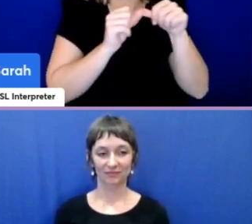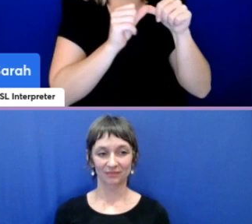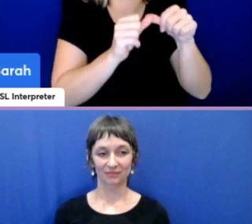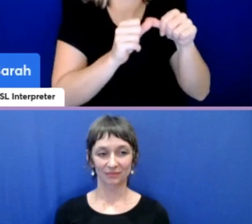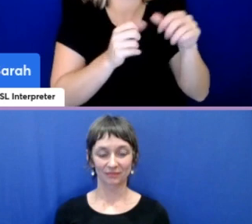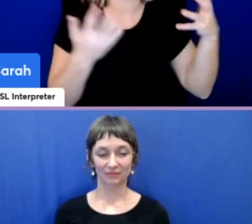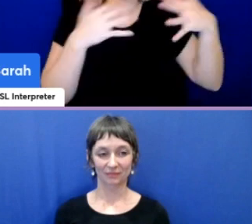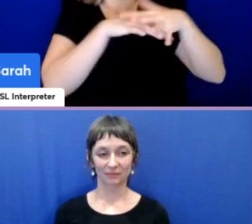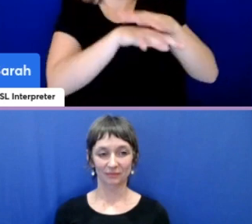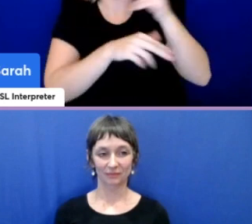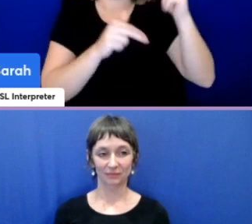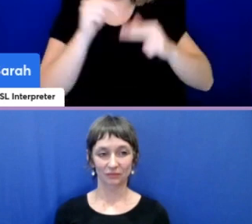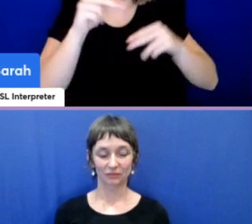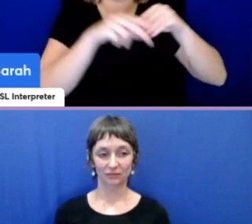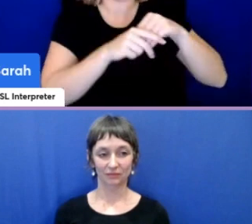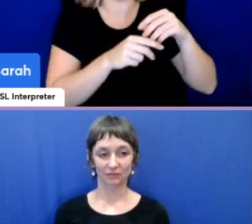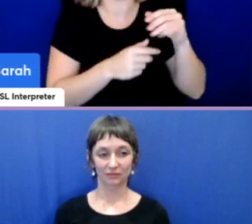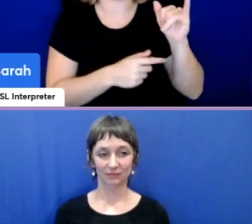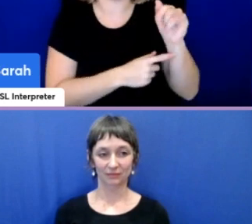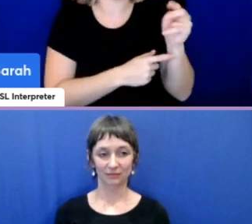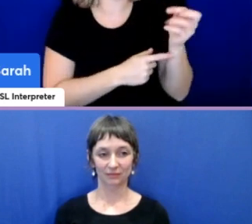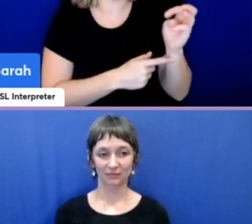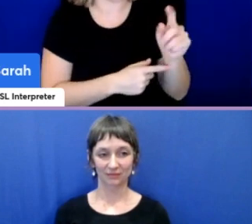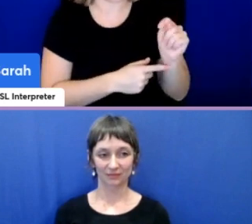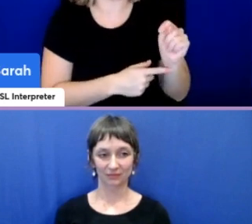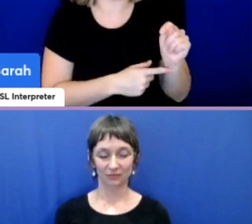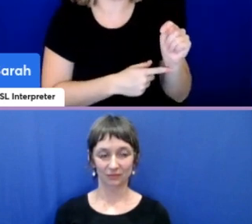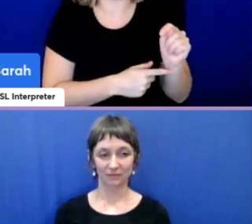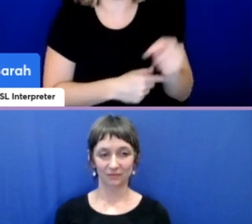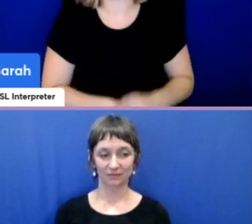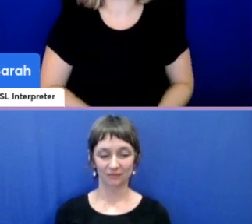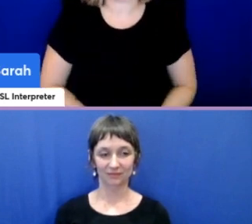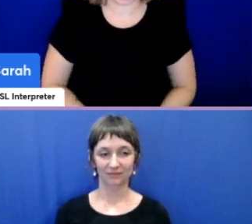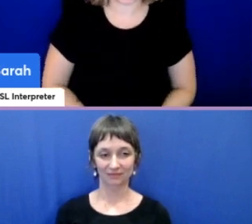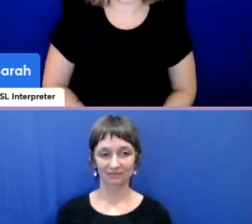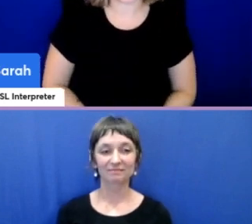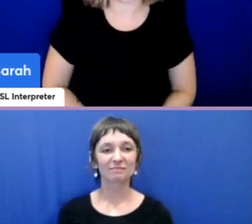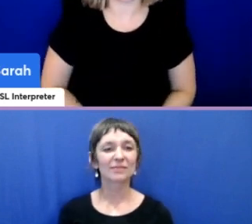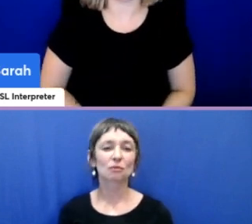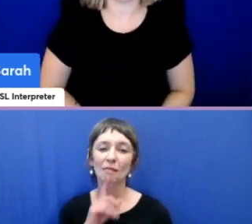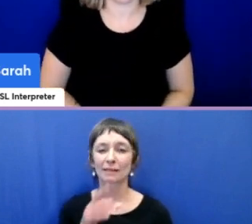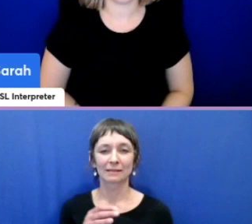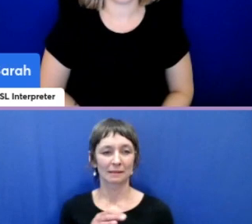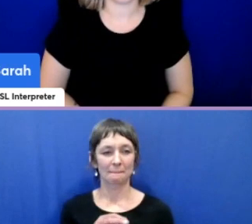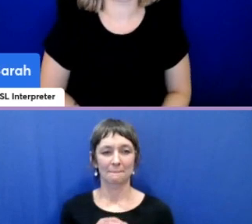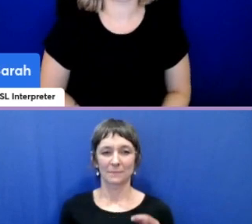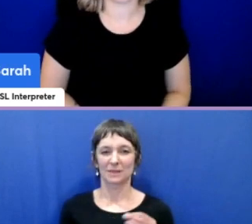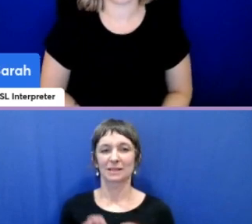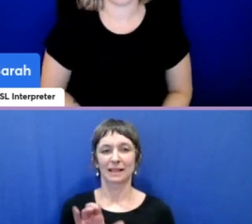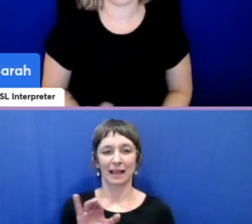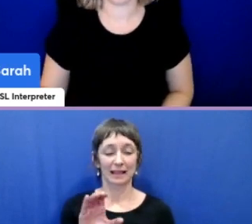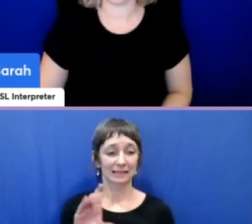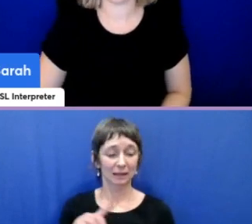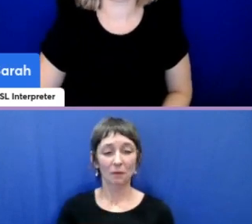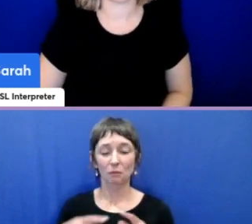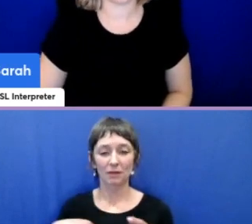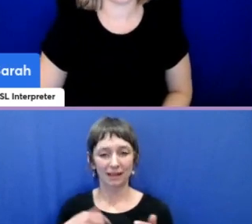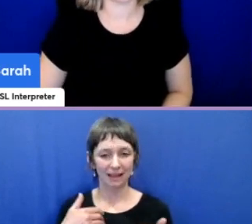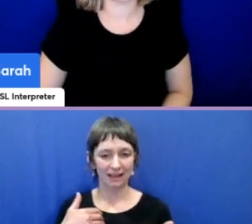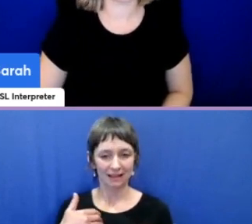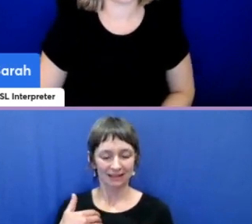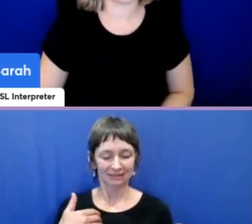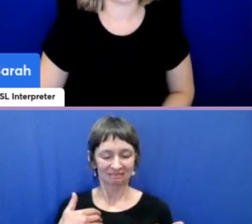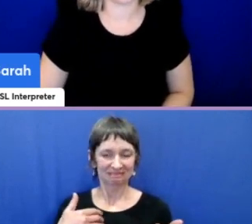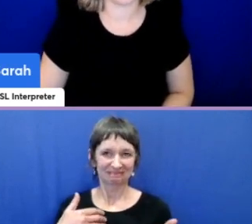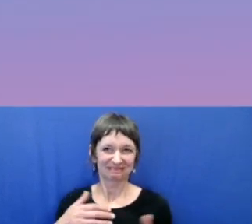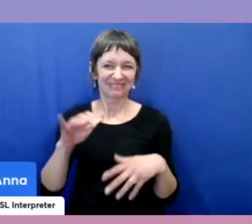and build instrument. It is simply CICD, but we just simply hate so much with the term of CD